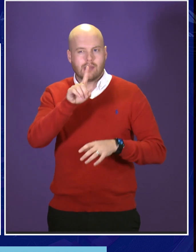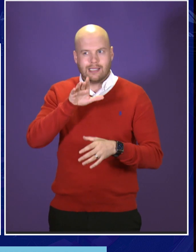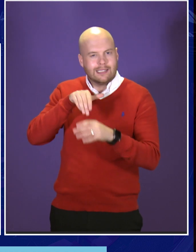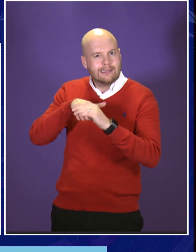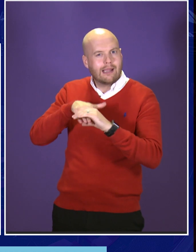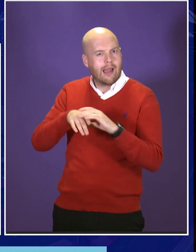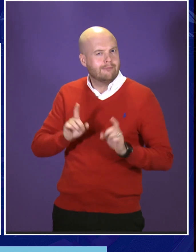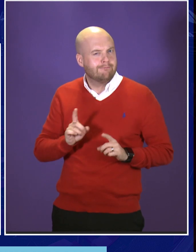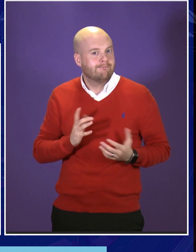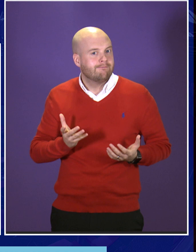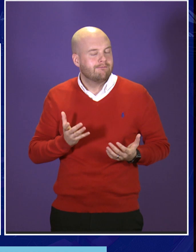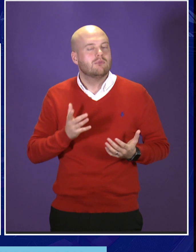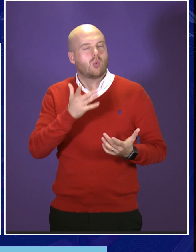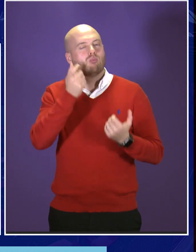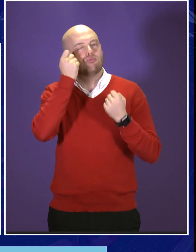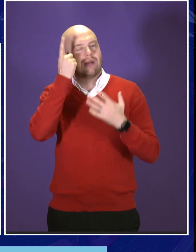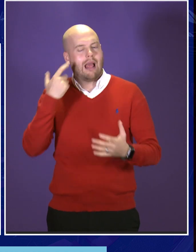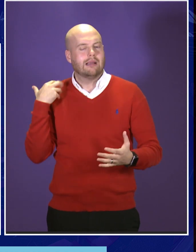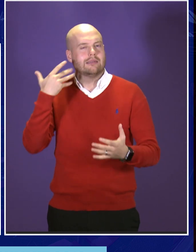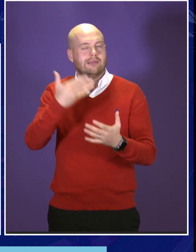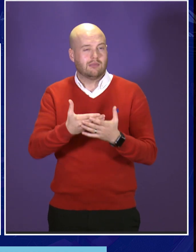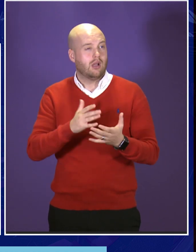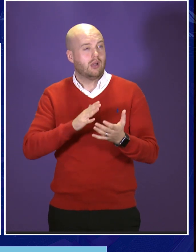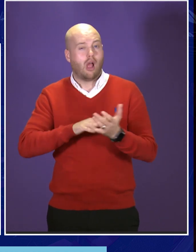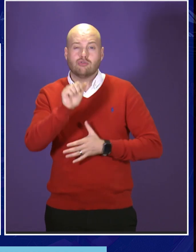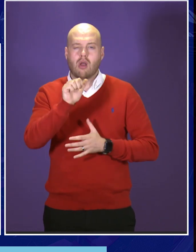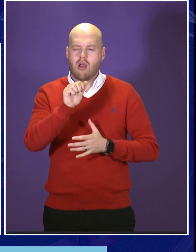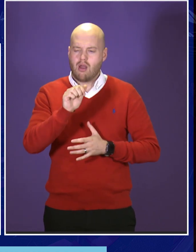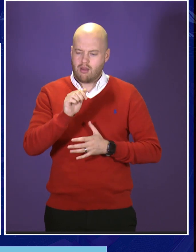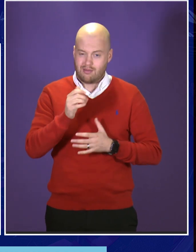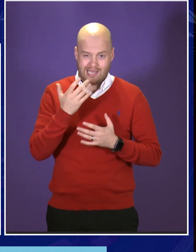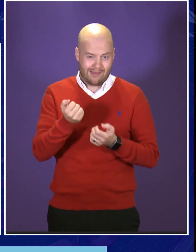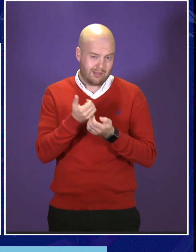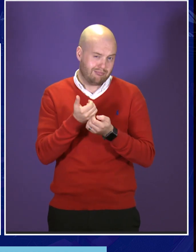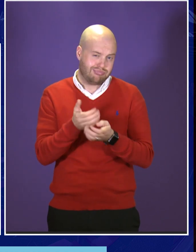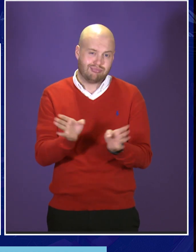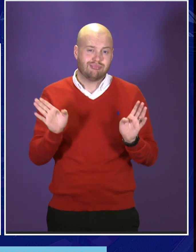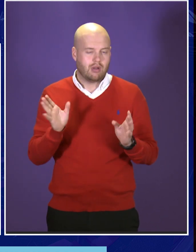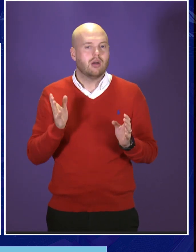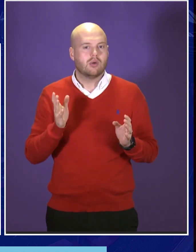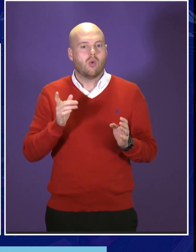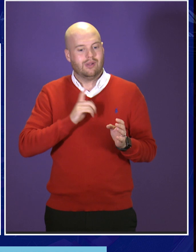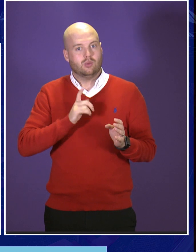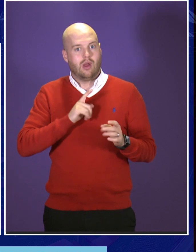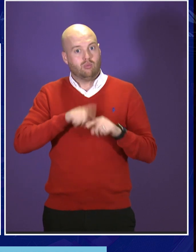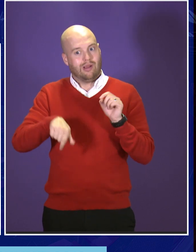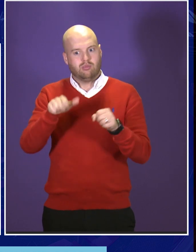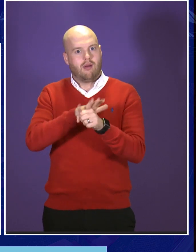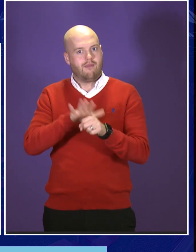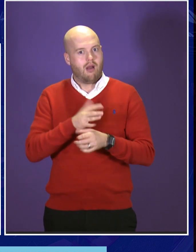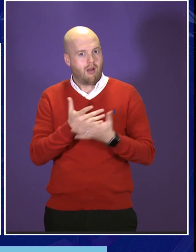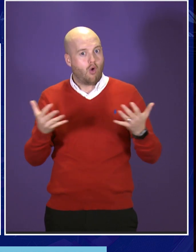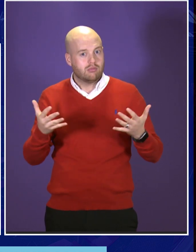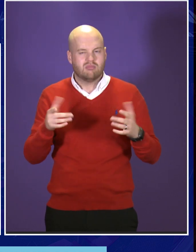over time that culture, as we know here today, is far broader. And so we've expanded the scope of what we cover on this platform. We looked